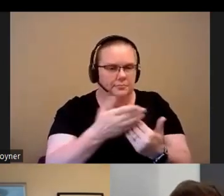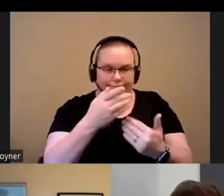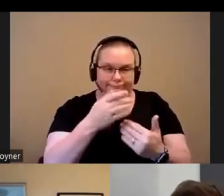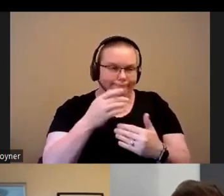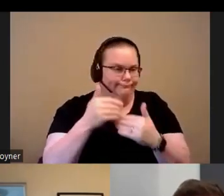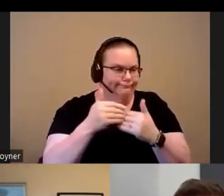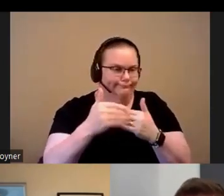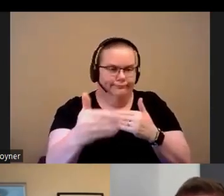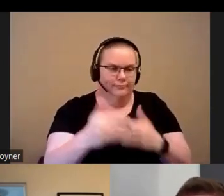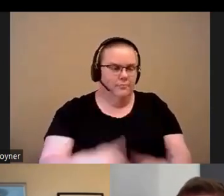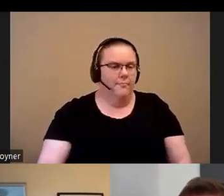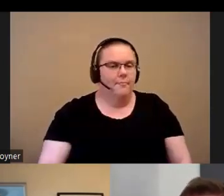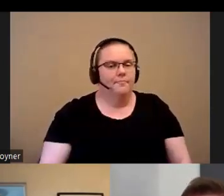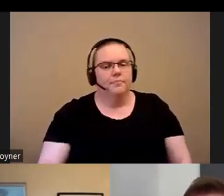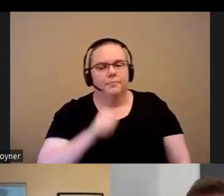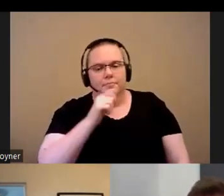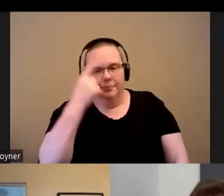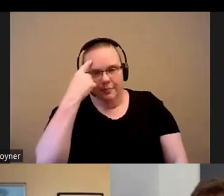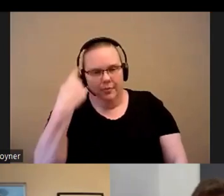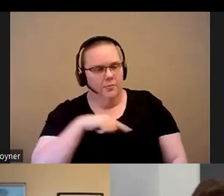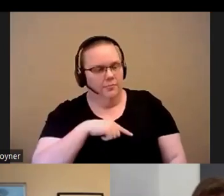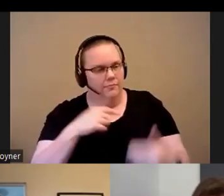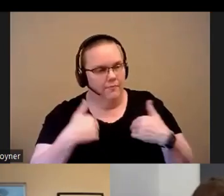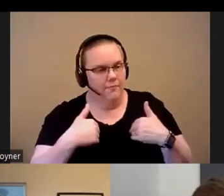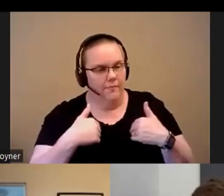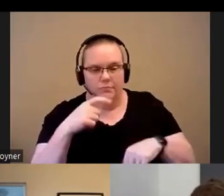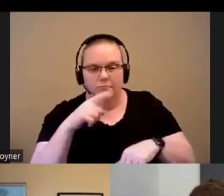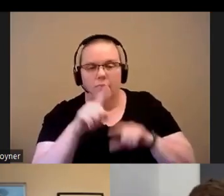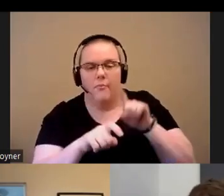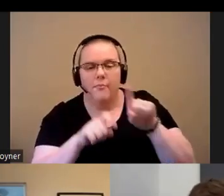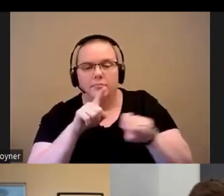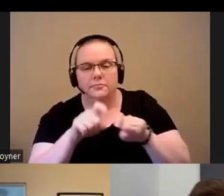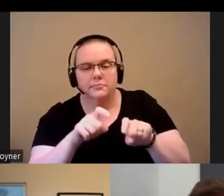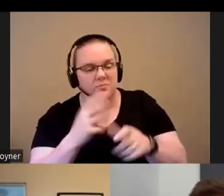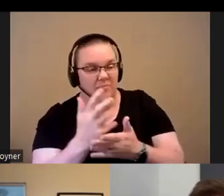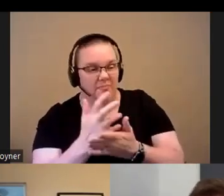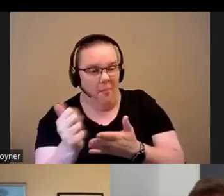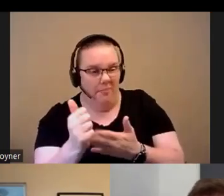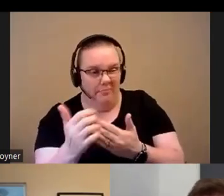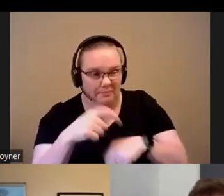I don't think we have any more questions. I think we're out of time.